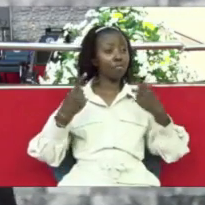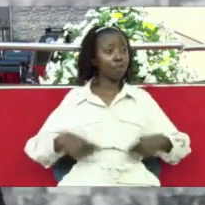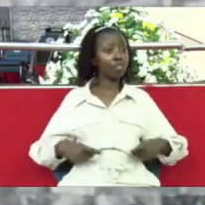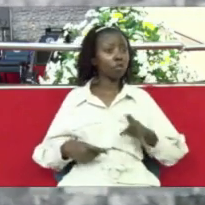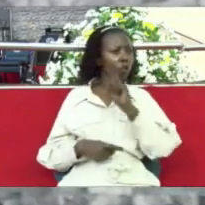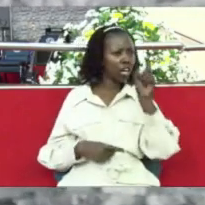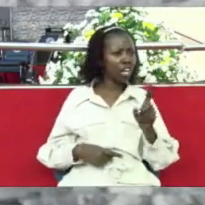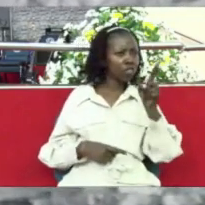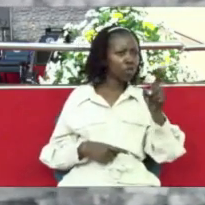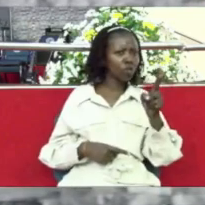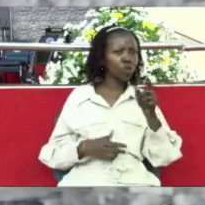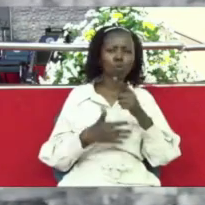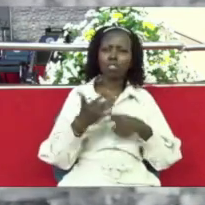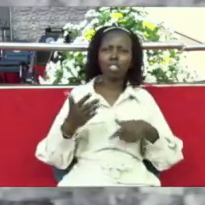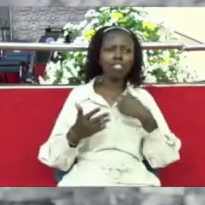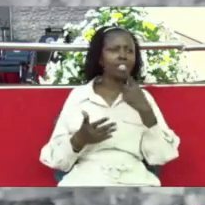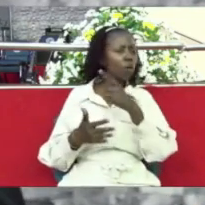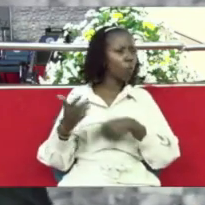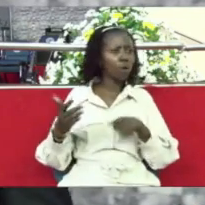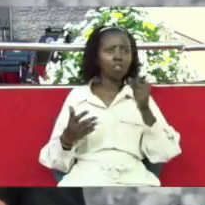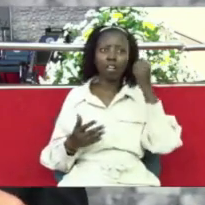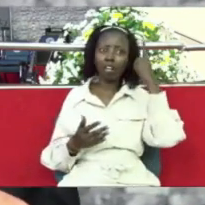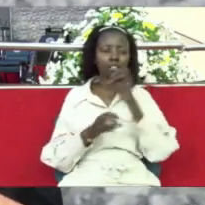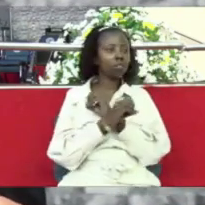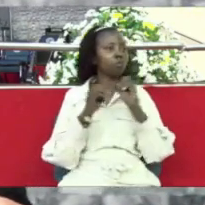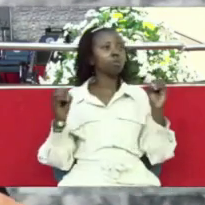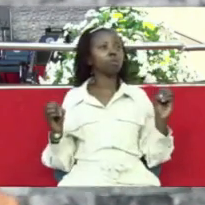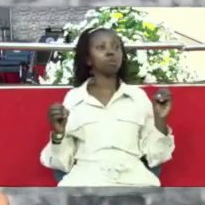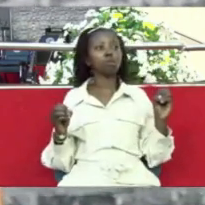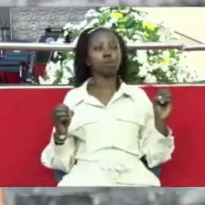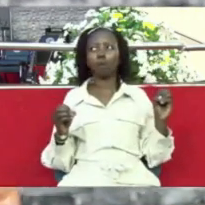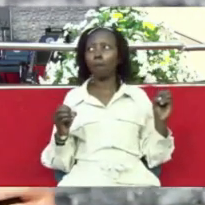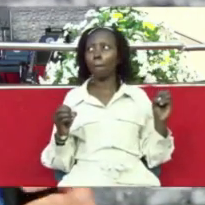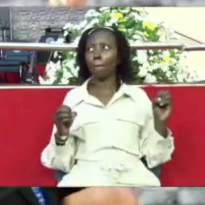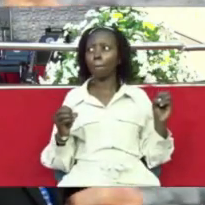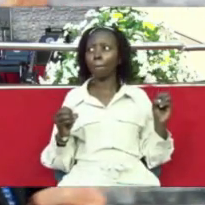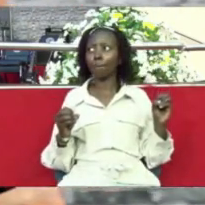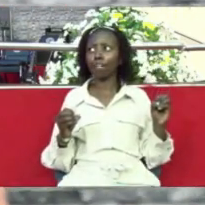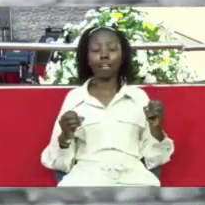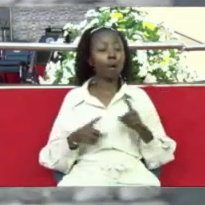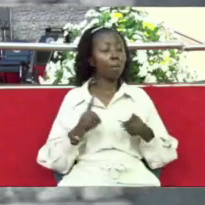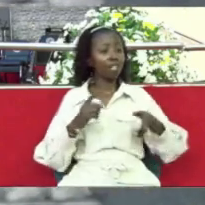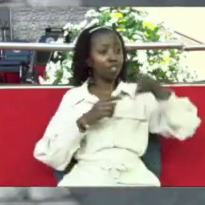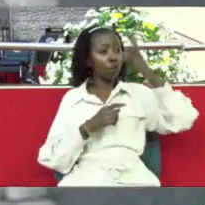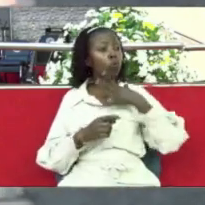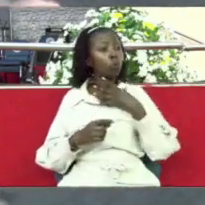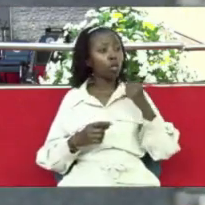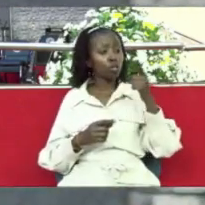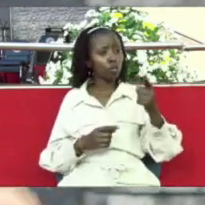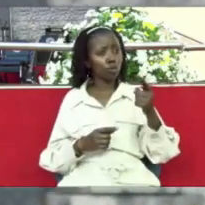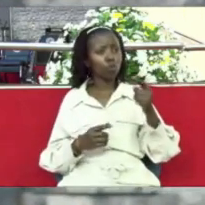said, you wouldn't have any idea. Lakini mtu akikuuliza alisema nini, hauna jambo lolote umelipata. What God is wanting you to do today with